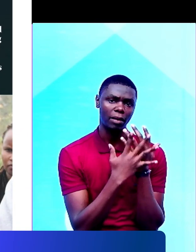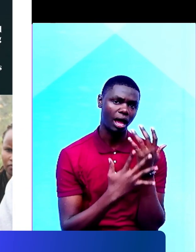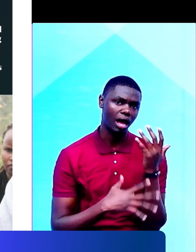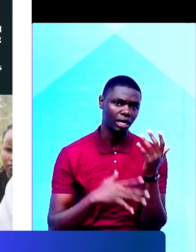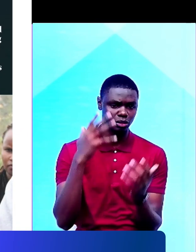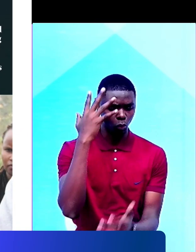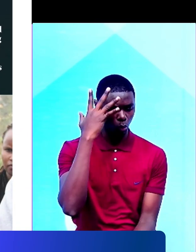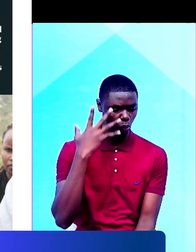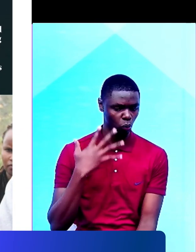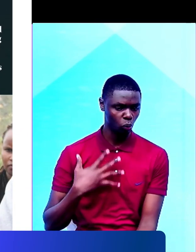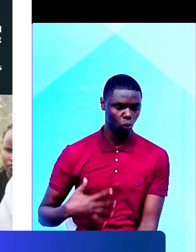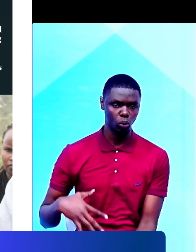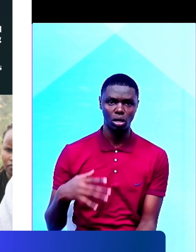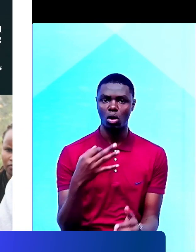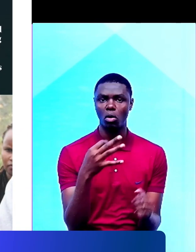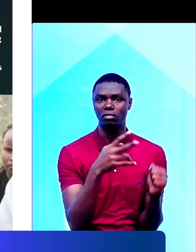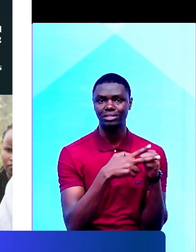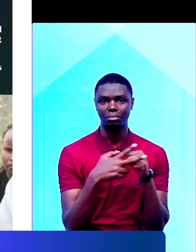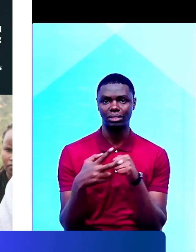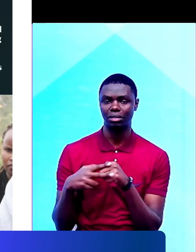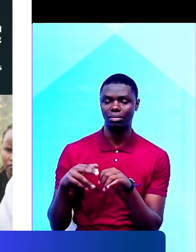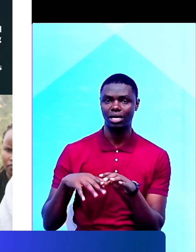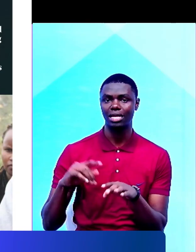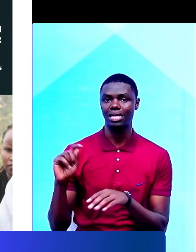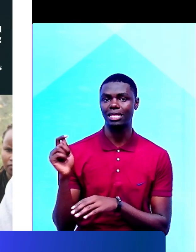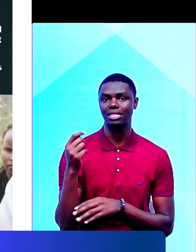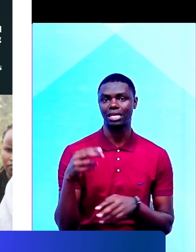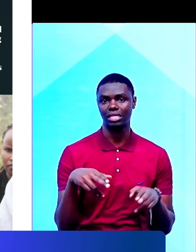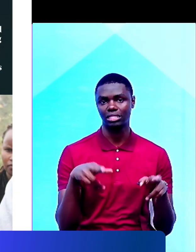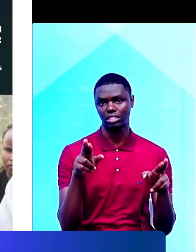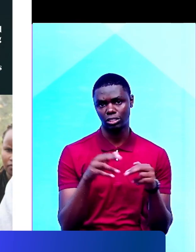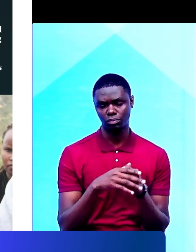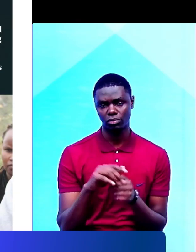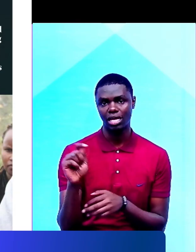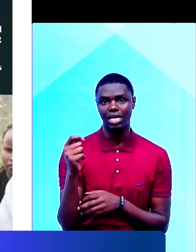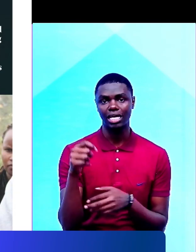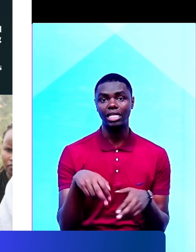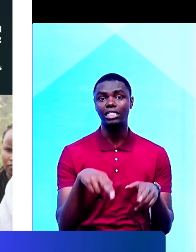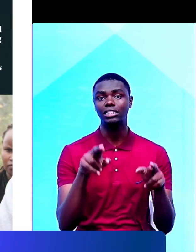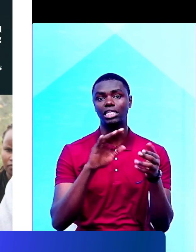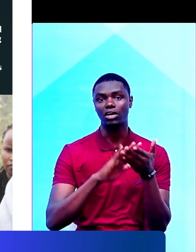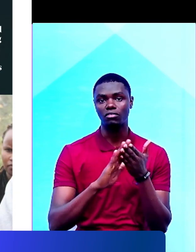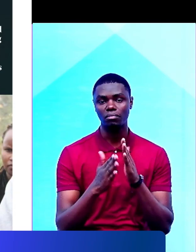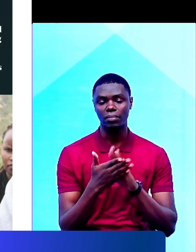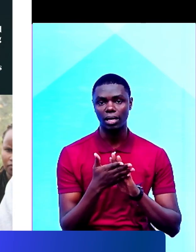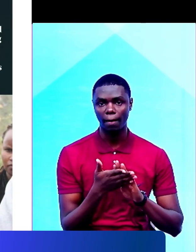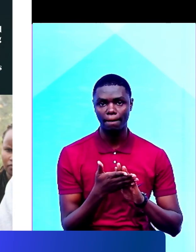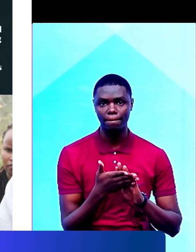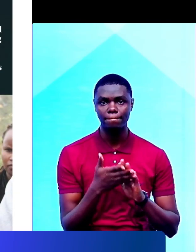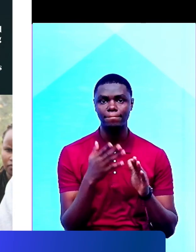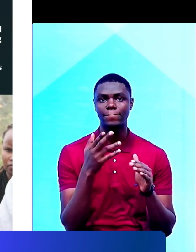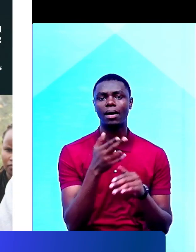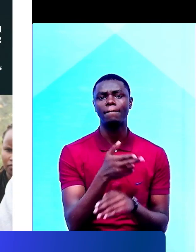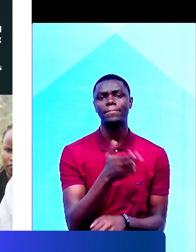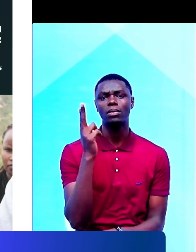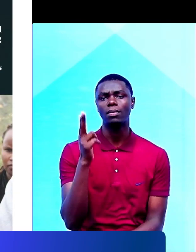echo of Sabasaba in the Kenyan streets. Kenyan streets have become